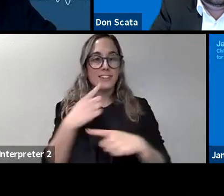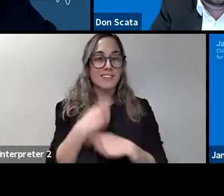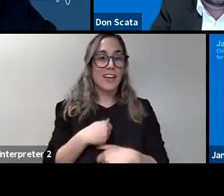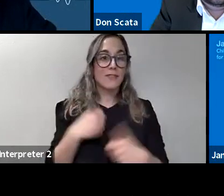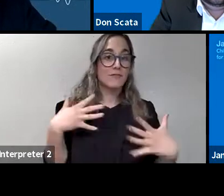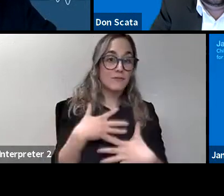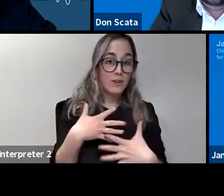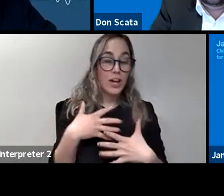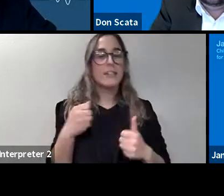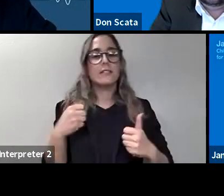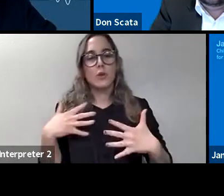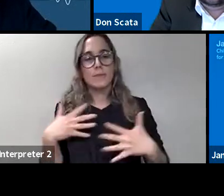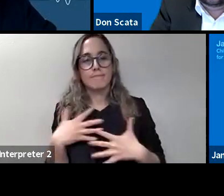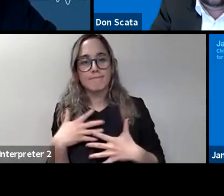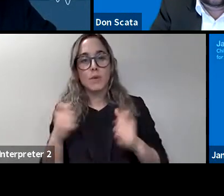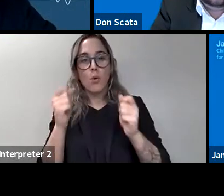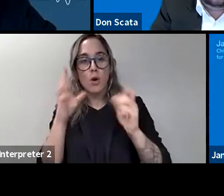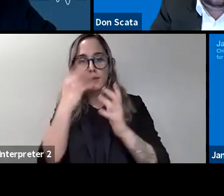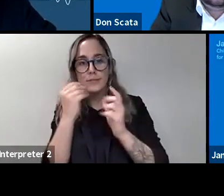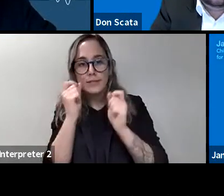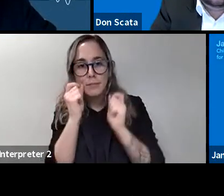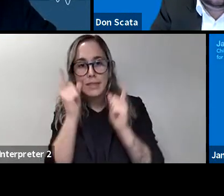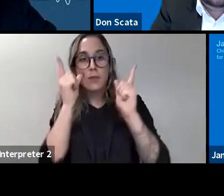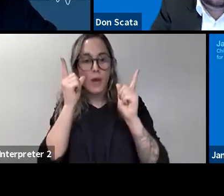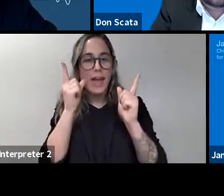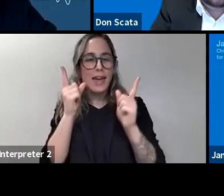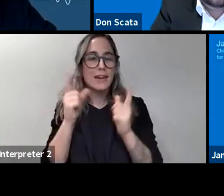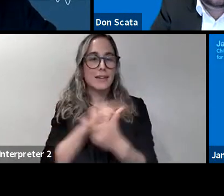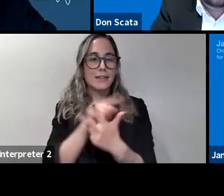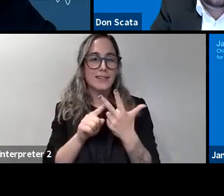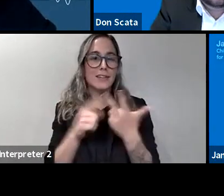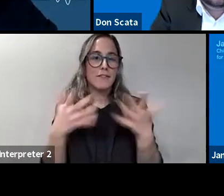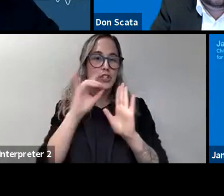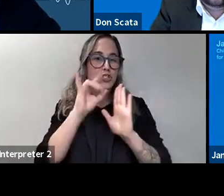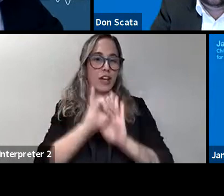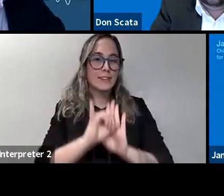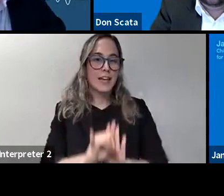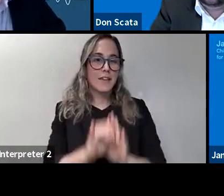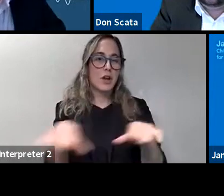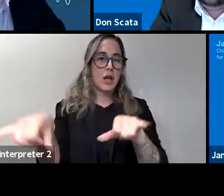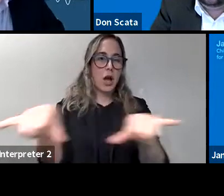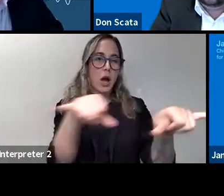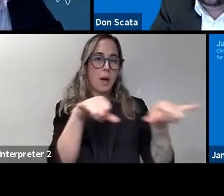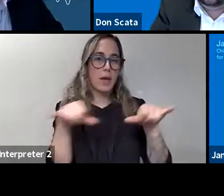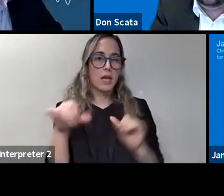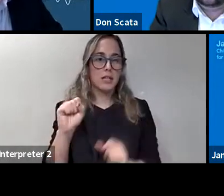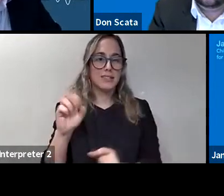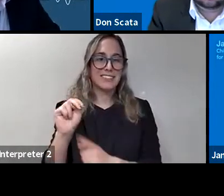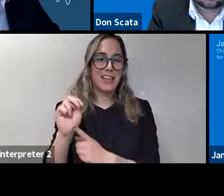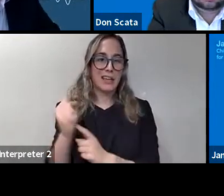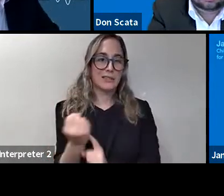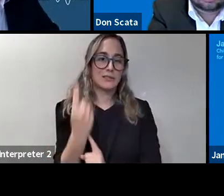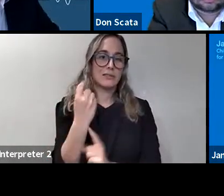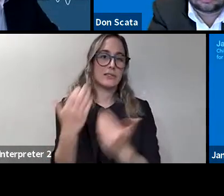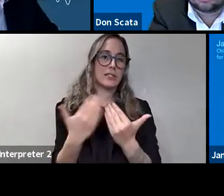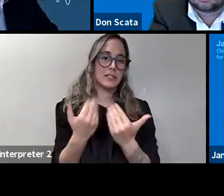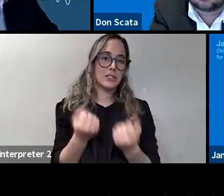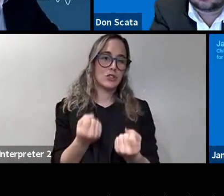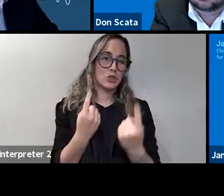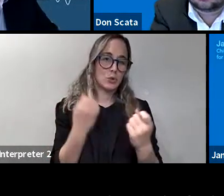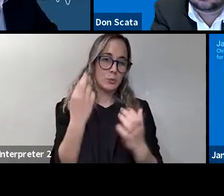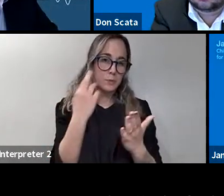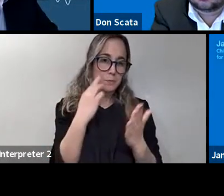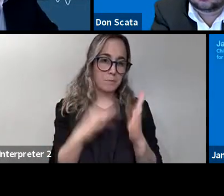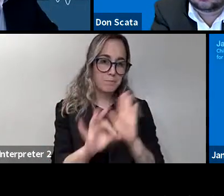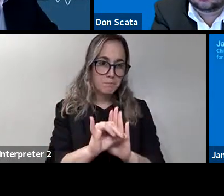or awakened by aircraft noise. That, you know, seems to me kind of common sense. There are other things, you know,